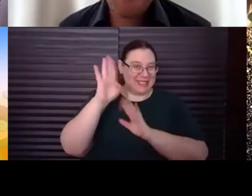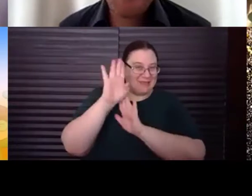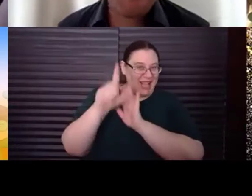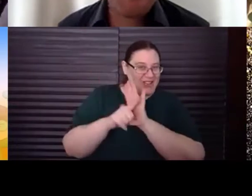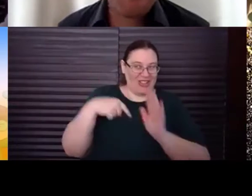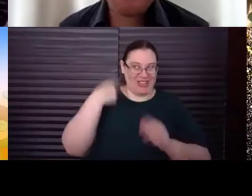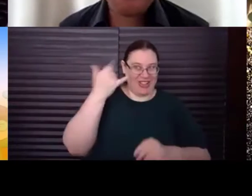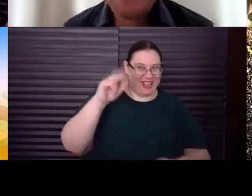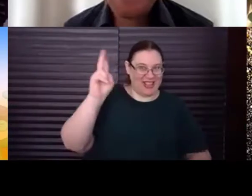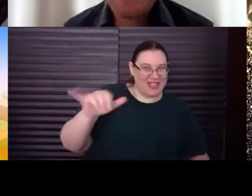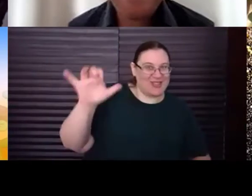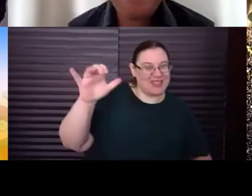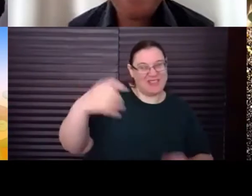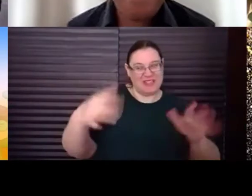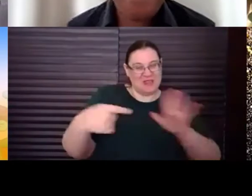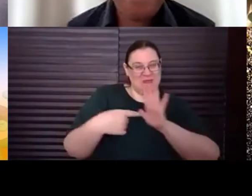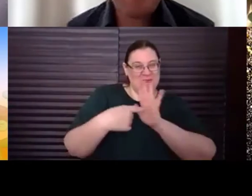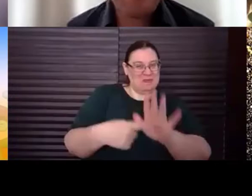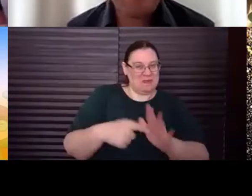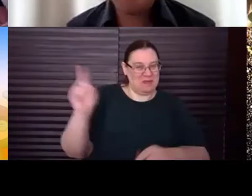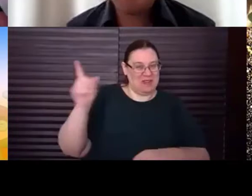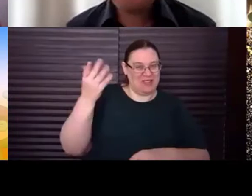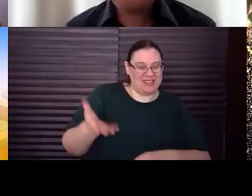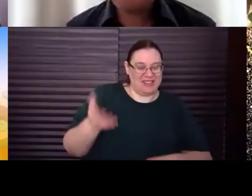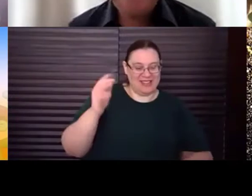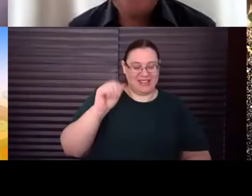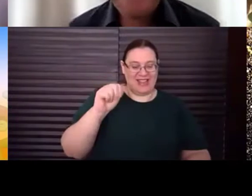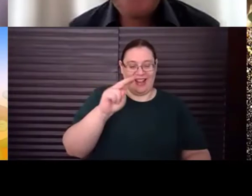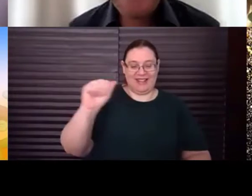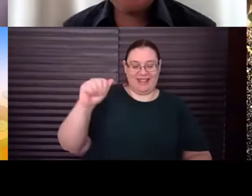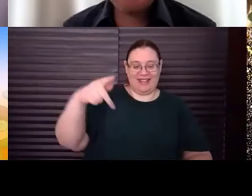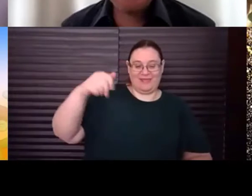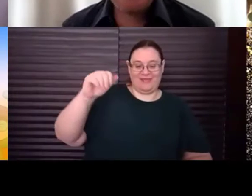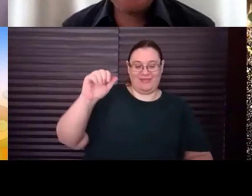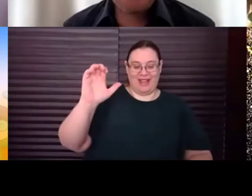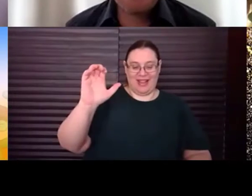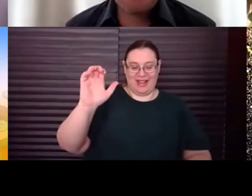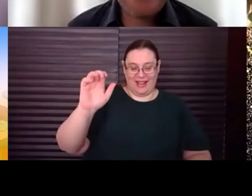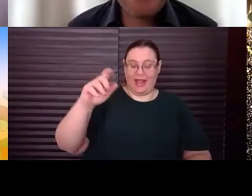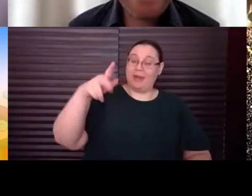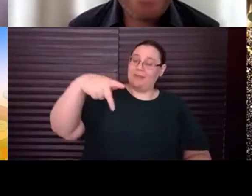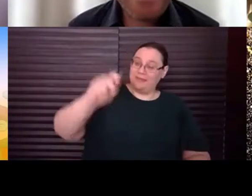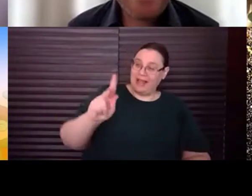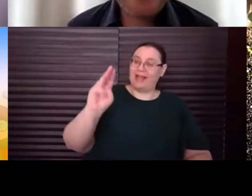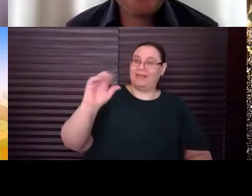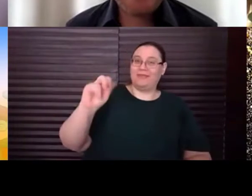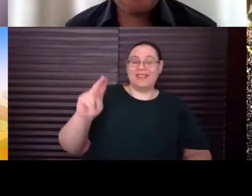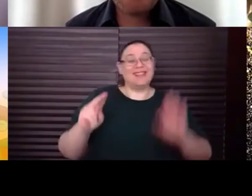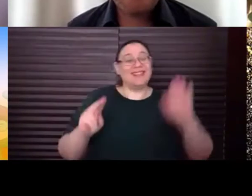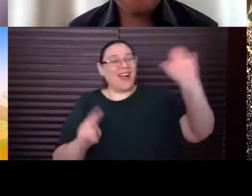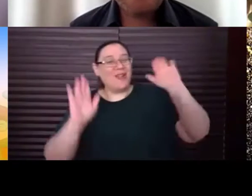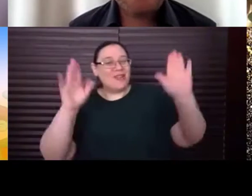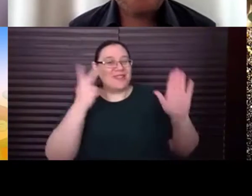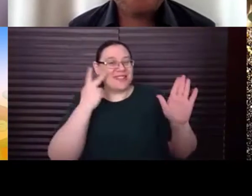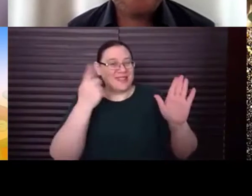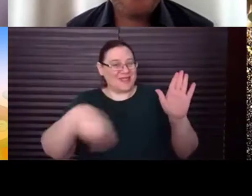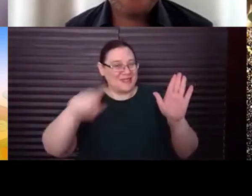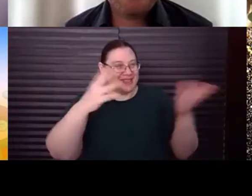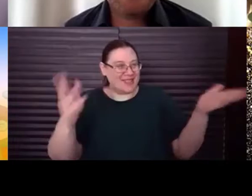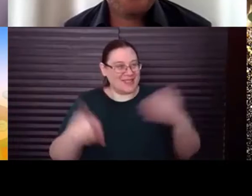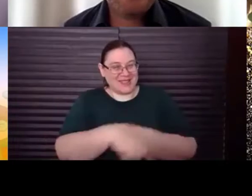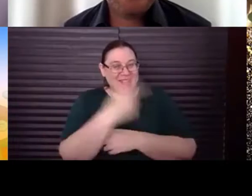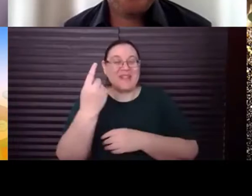you know where she is. Anna Packman. Hi, great to be here with everyone. I am